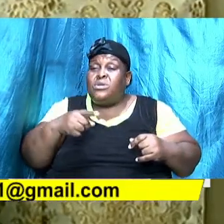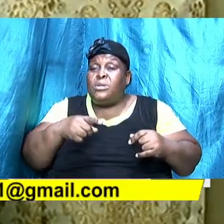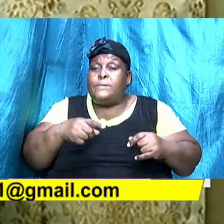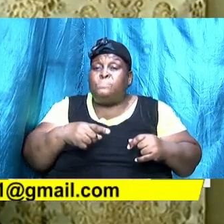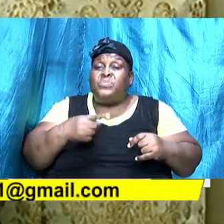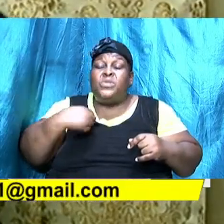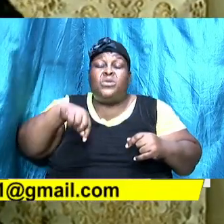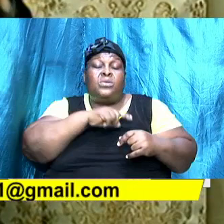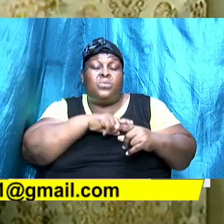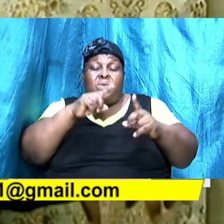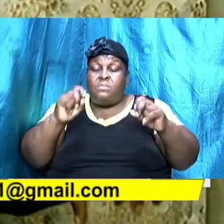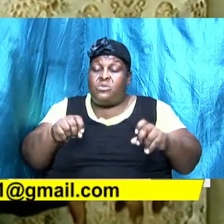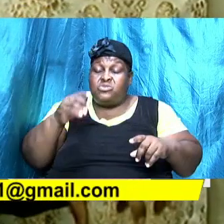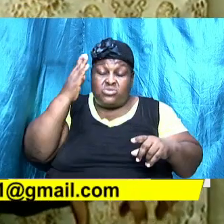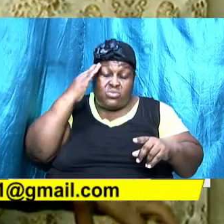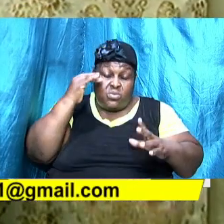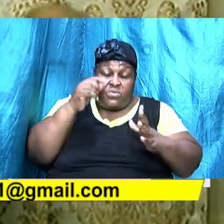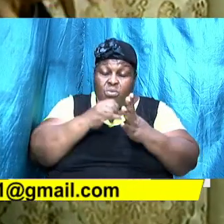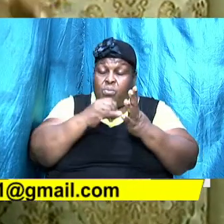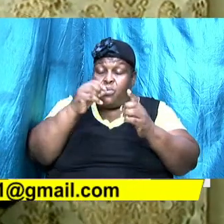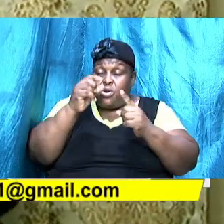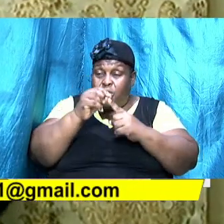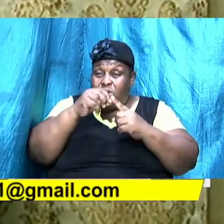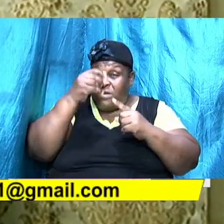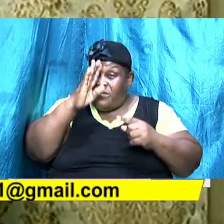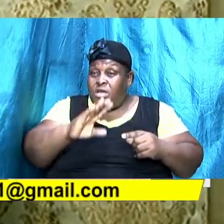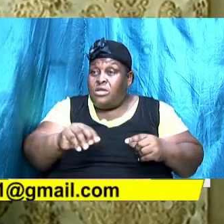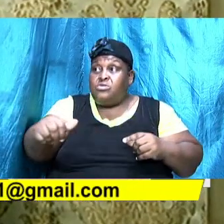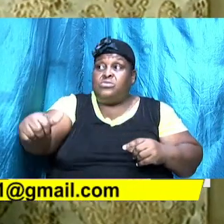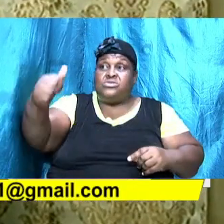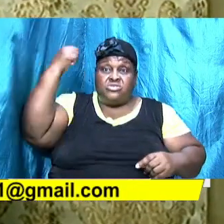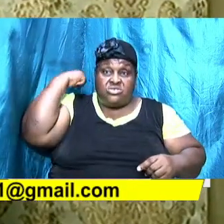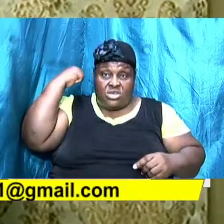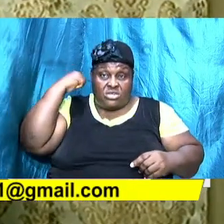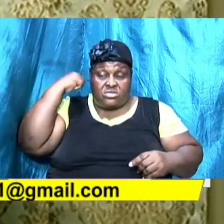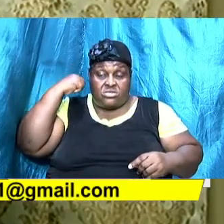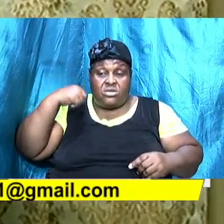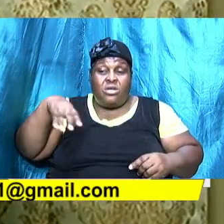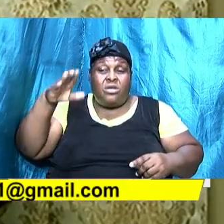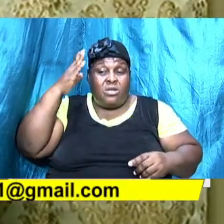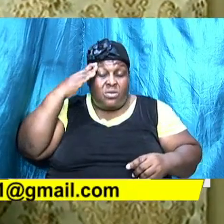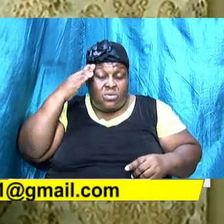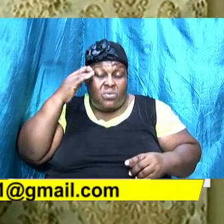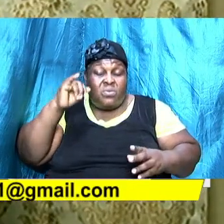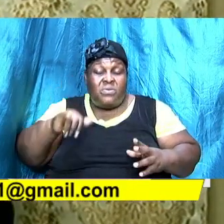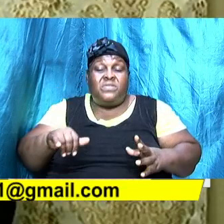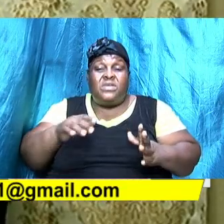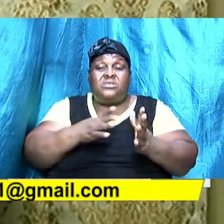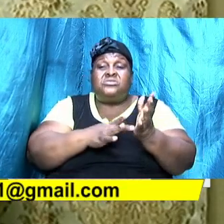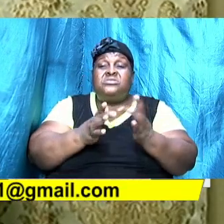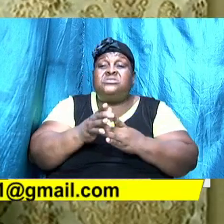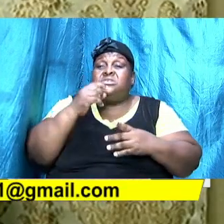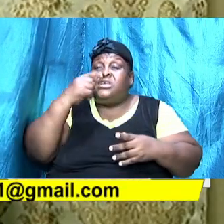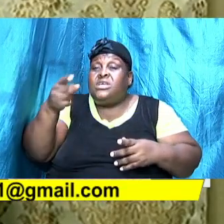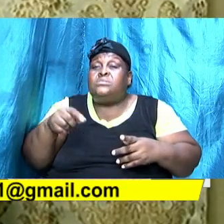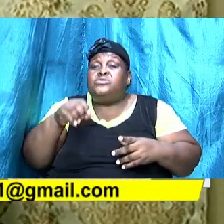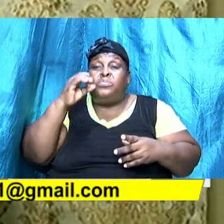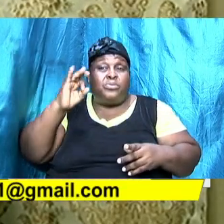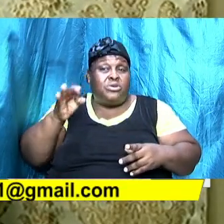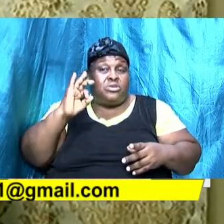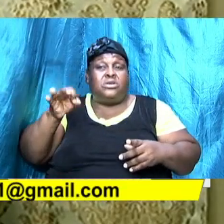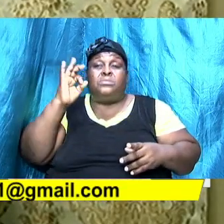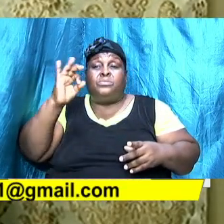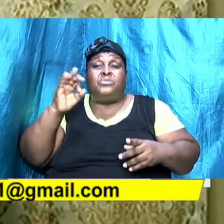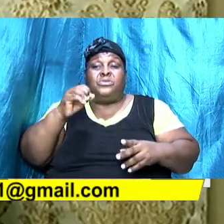And so here, they knew the word. They knew that Jesus told them to go preach and go preach in my name. Now the leaders of the